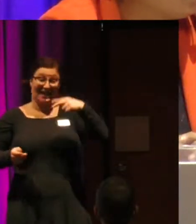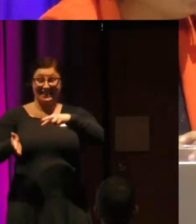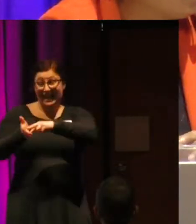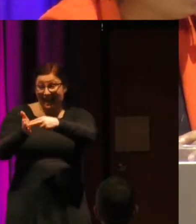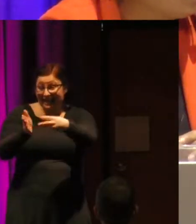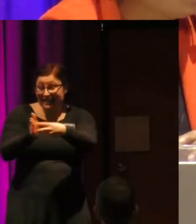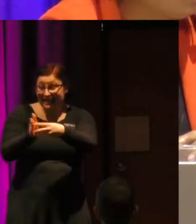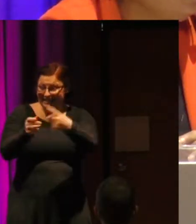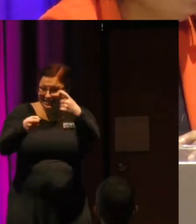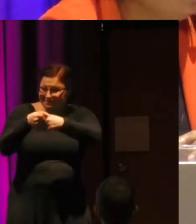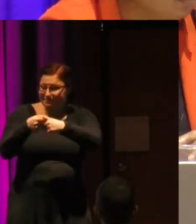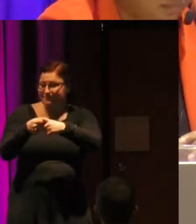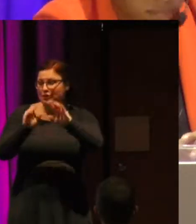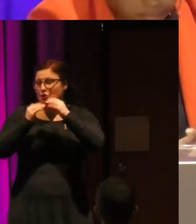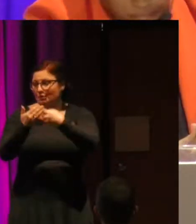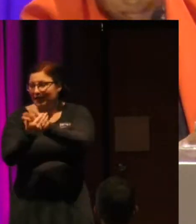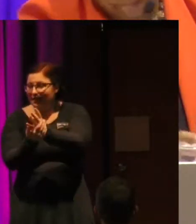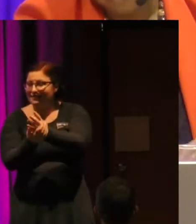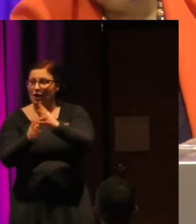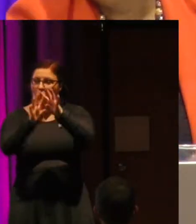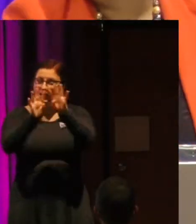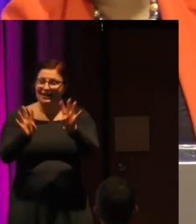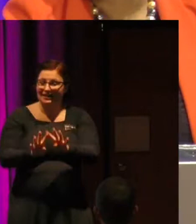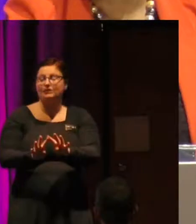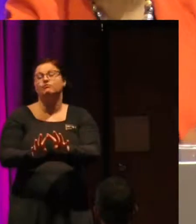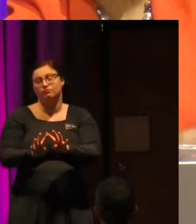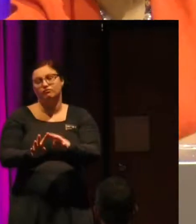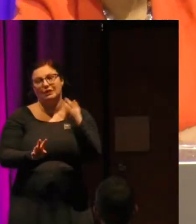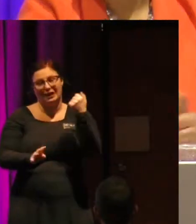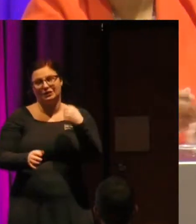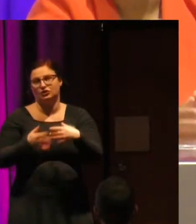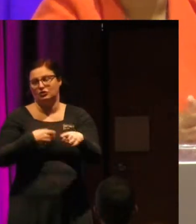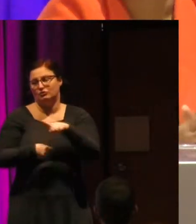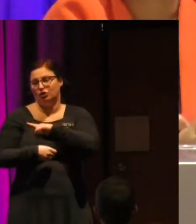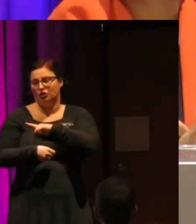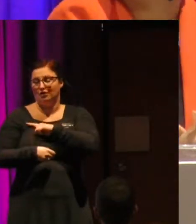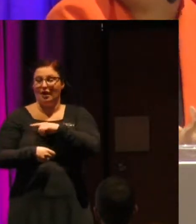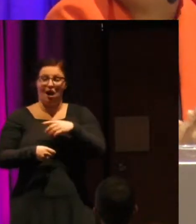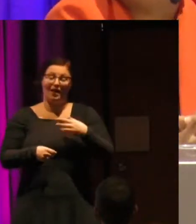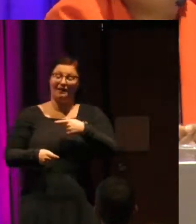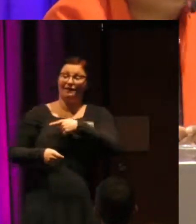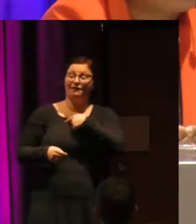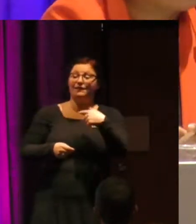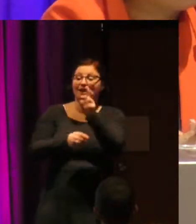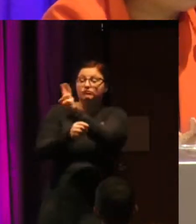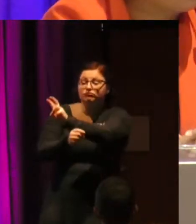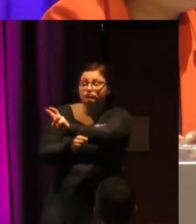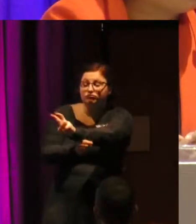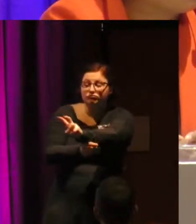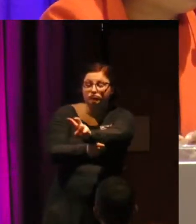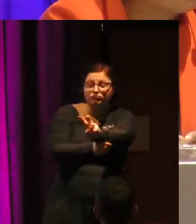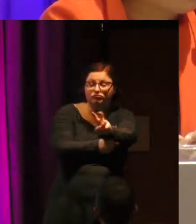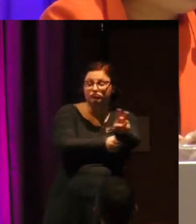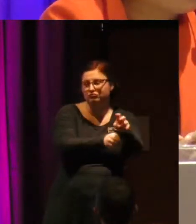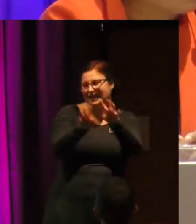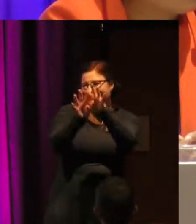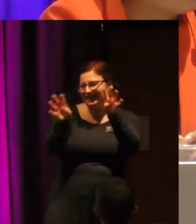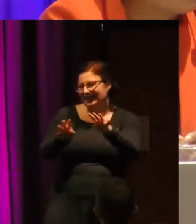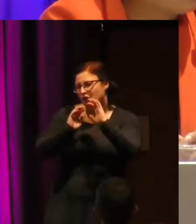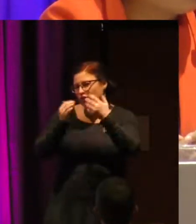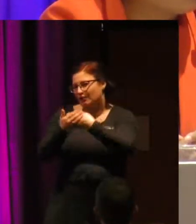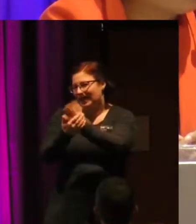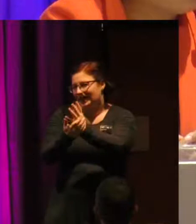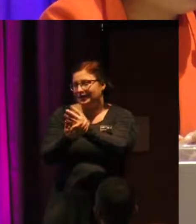internet, of course there's a lot of things to do. We are using that when we are scanning the social media for hate crimes,